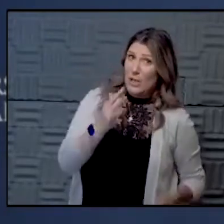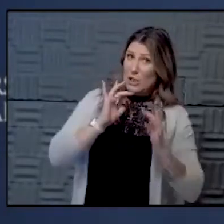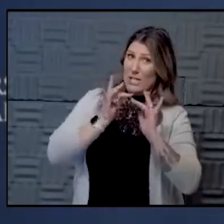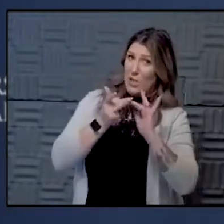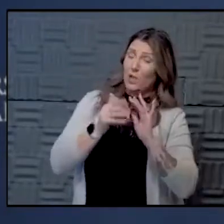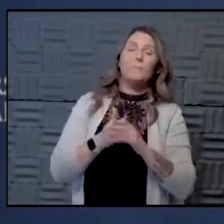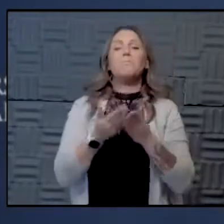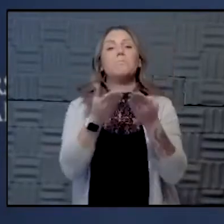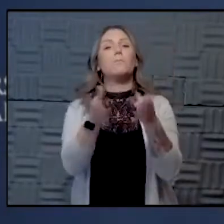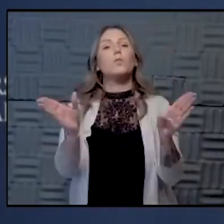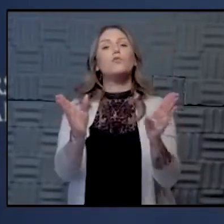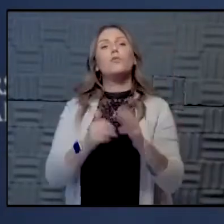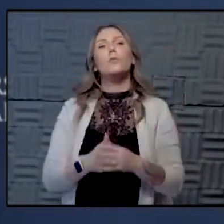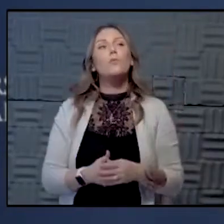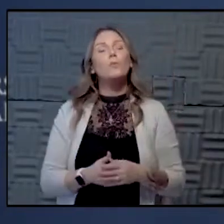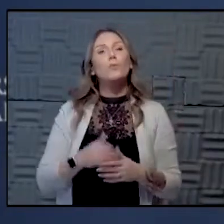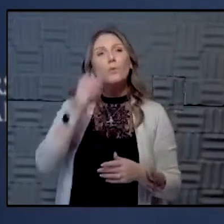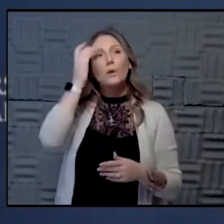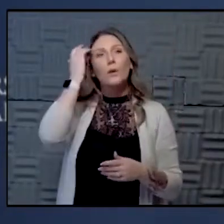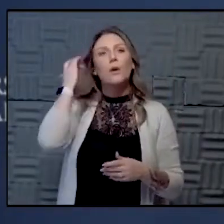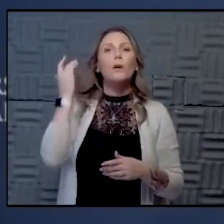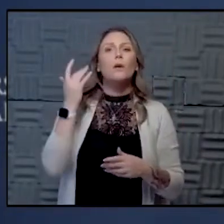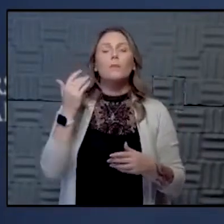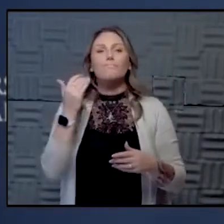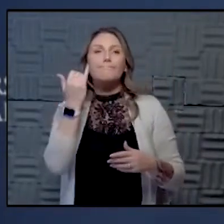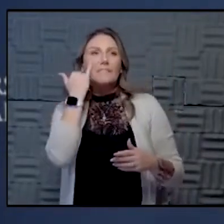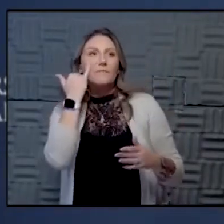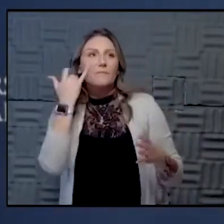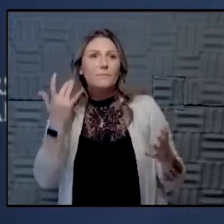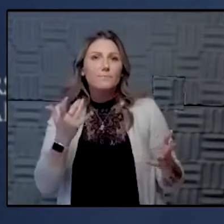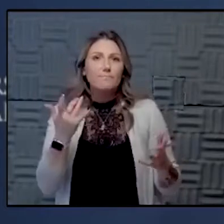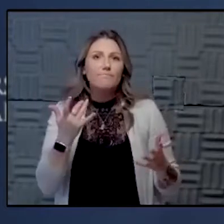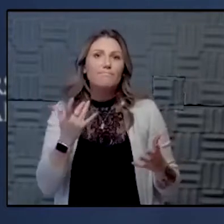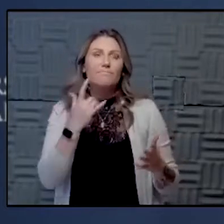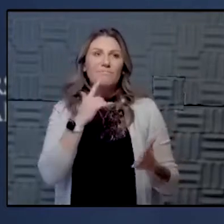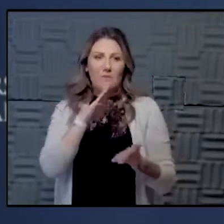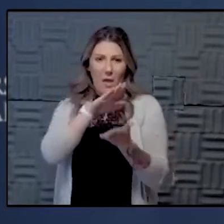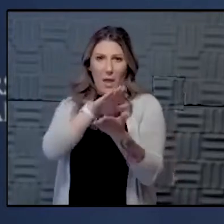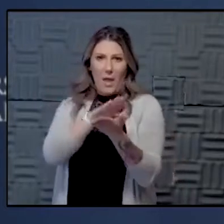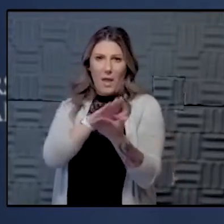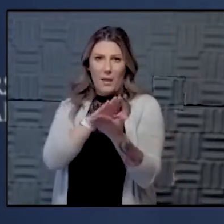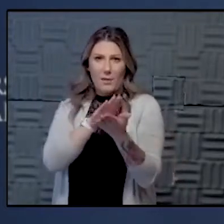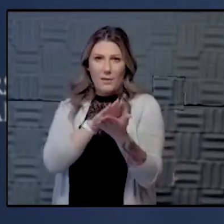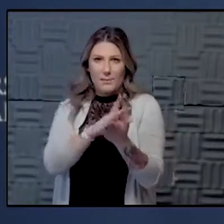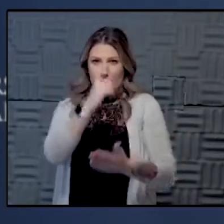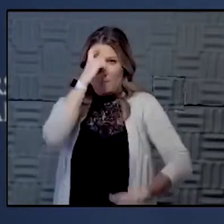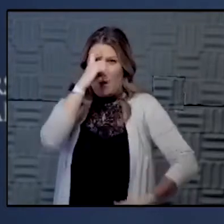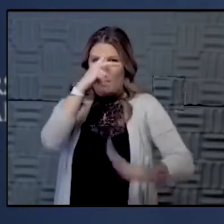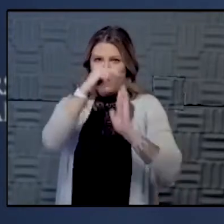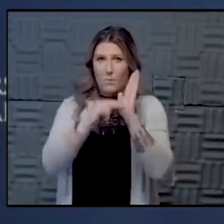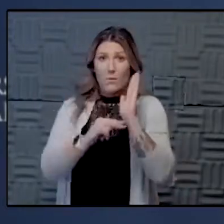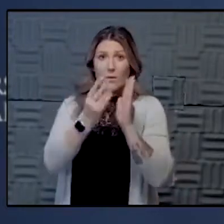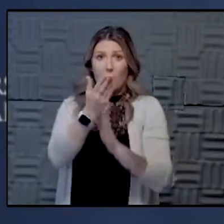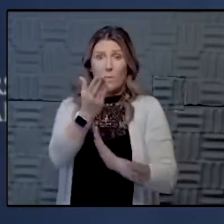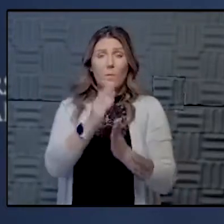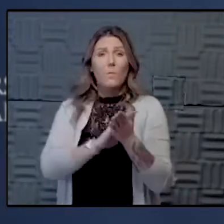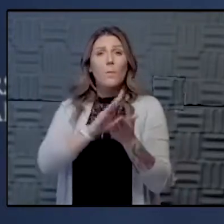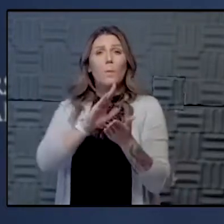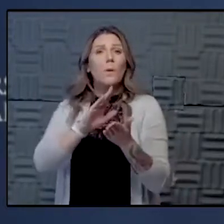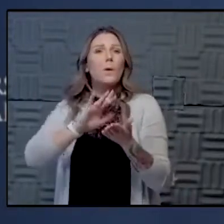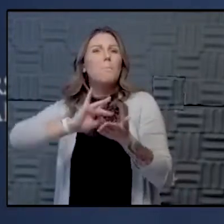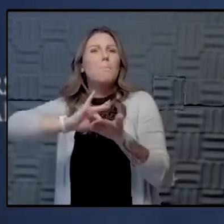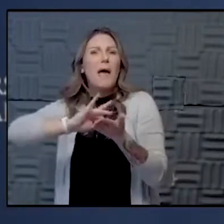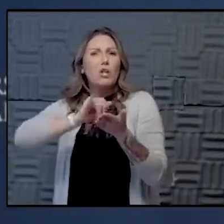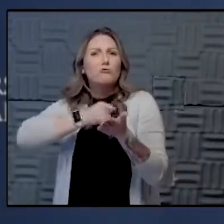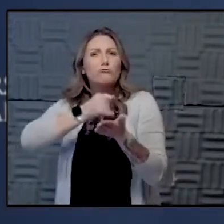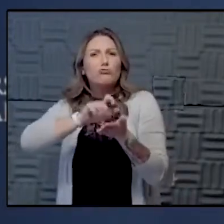general, whenever if you're of an academic mind and you can read through some medical journals, there's good medical journals